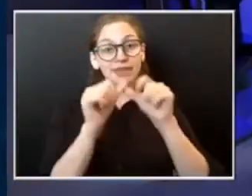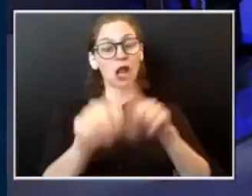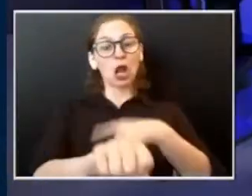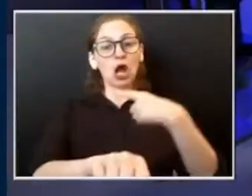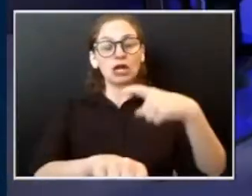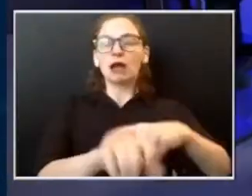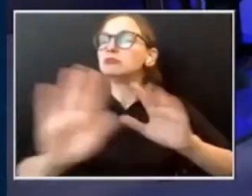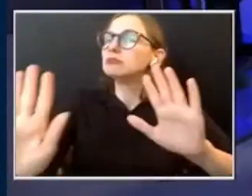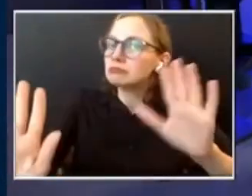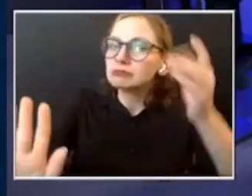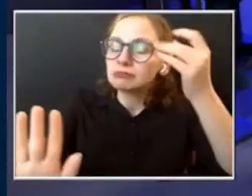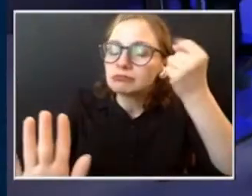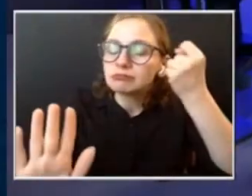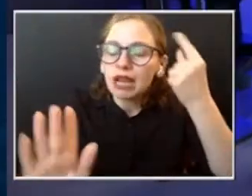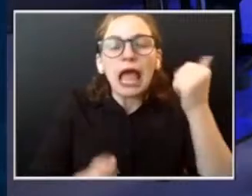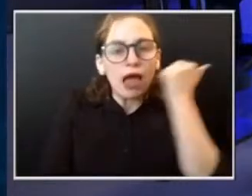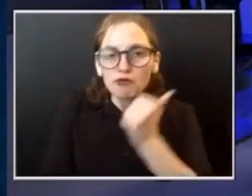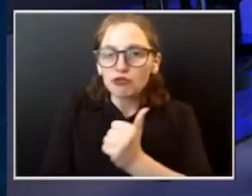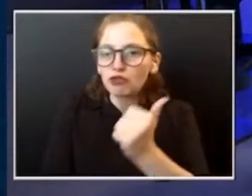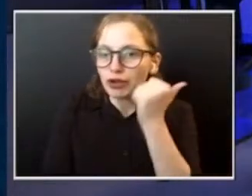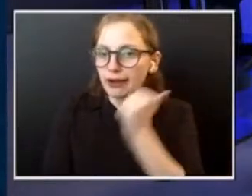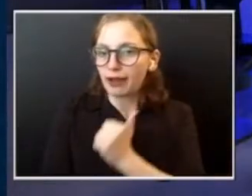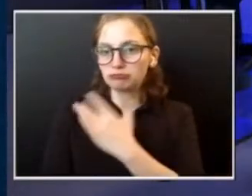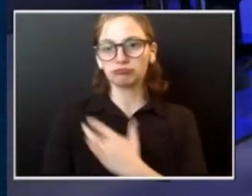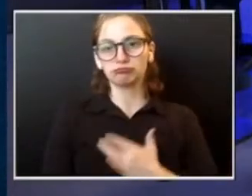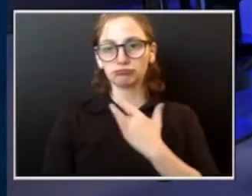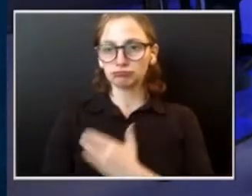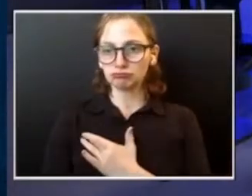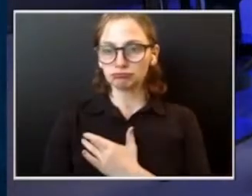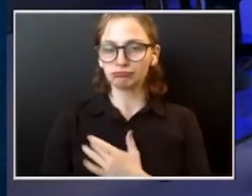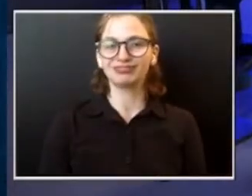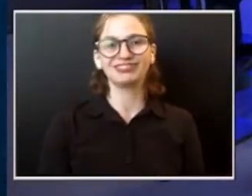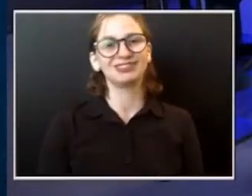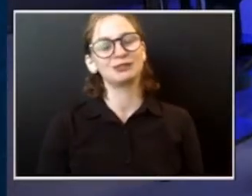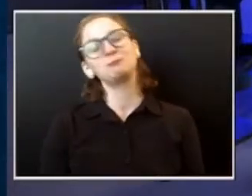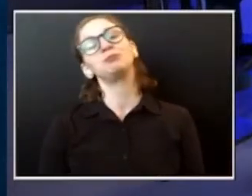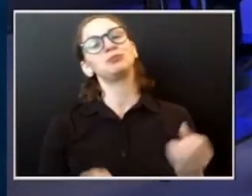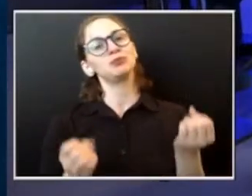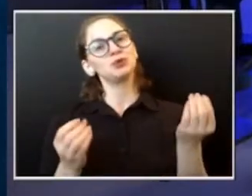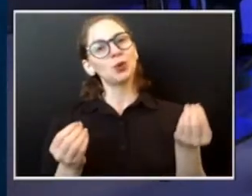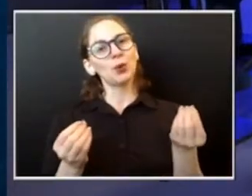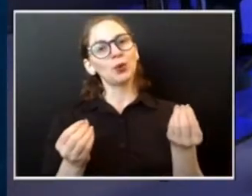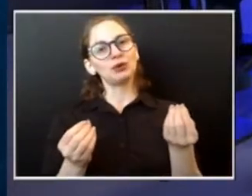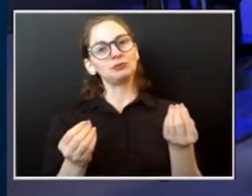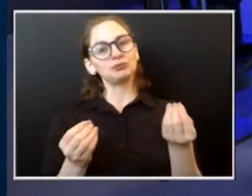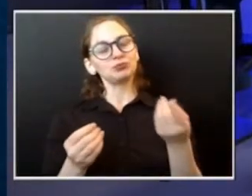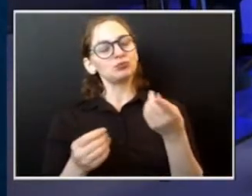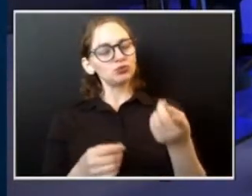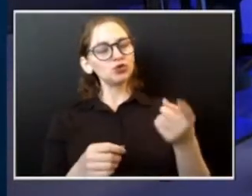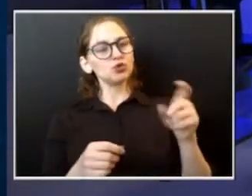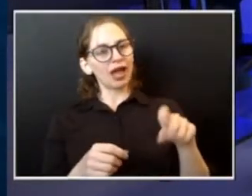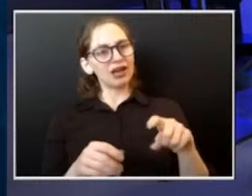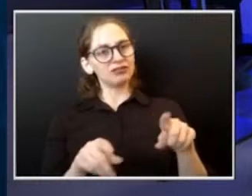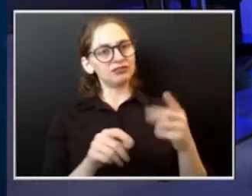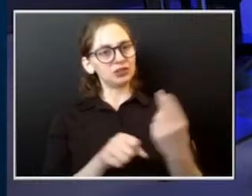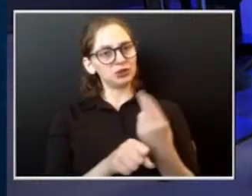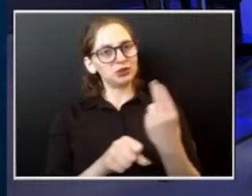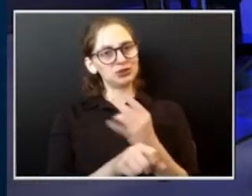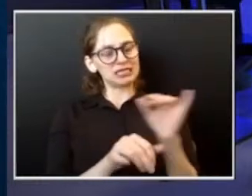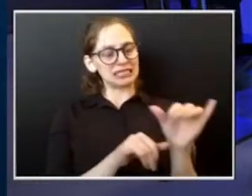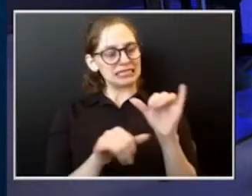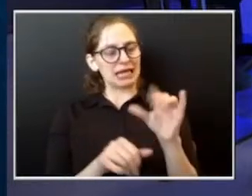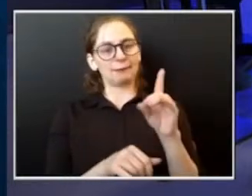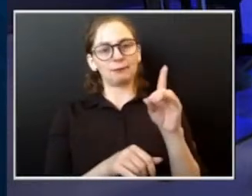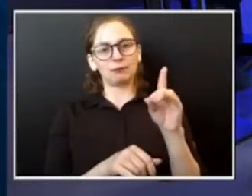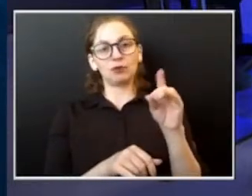So, Prograf and cell cells are pretty common transplant drugs. Do you have to use the same doses as you do in a deceased donor? Can you maybe, because